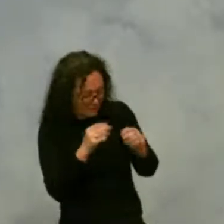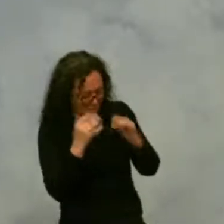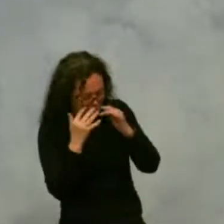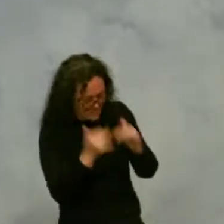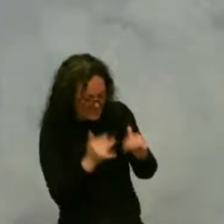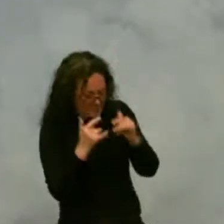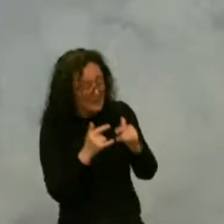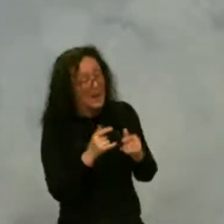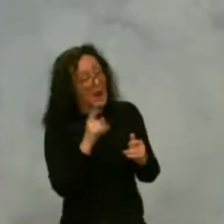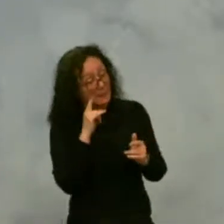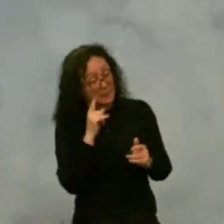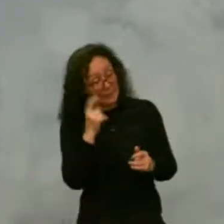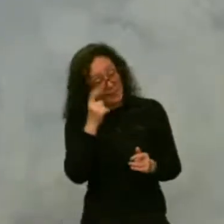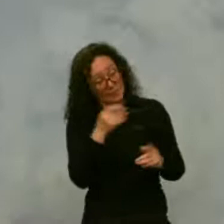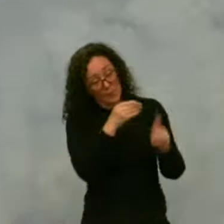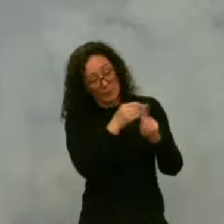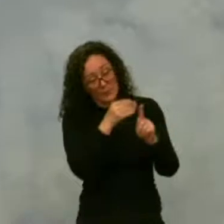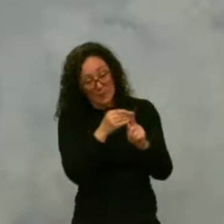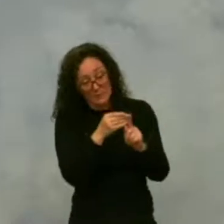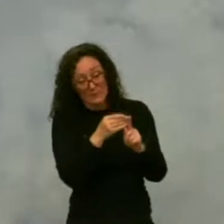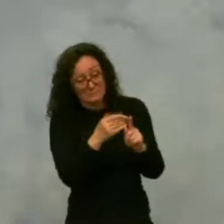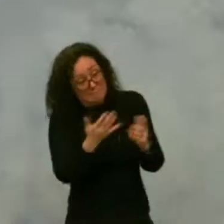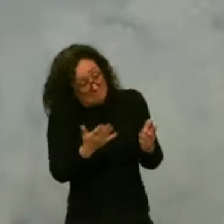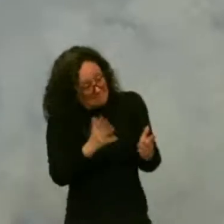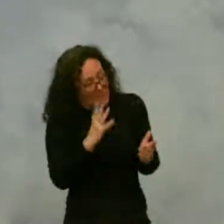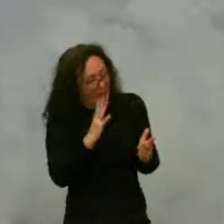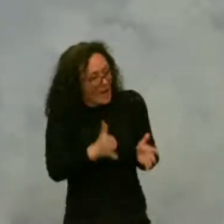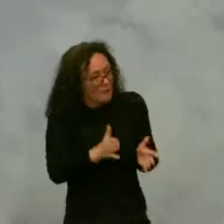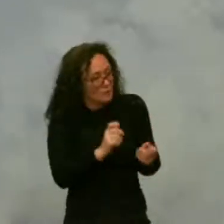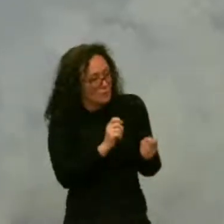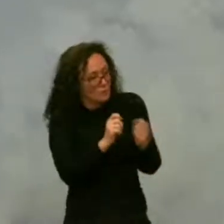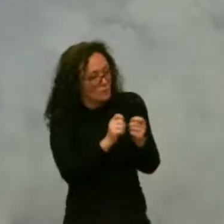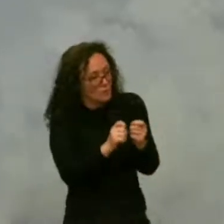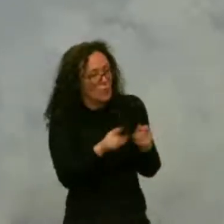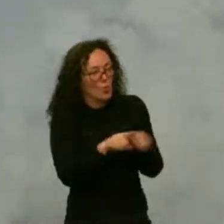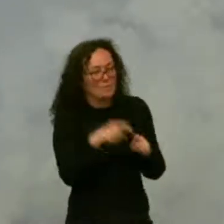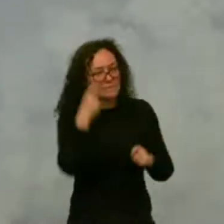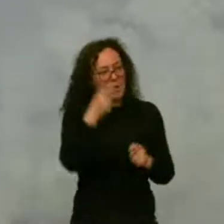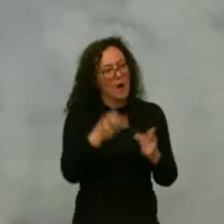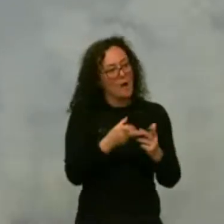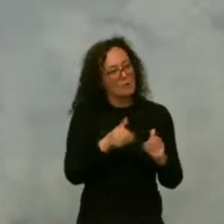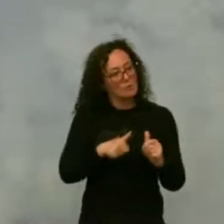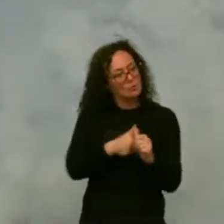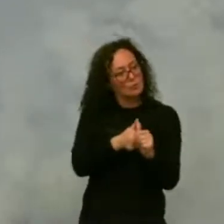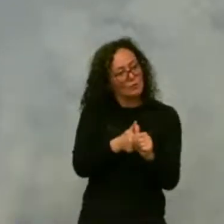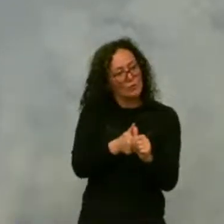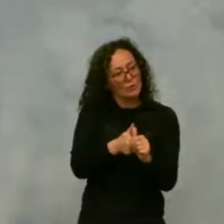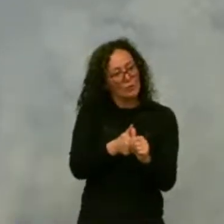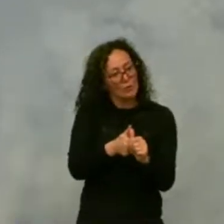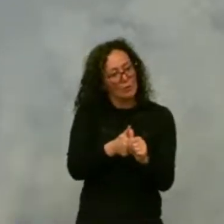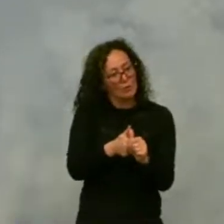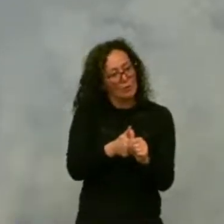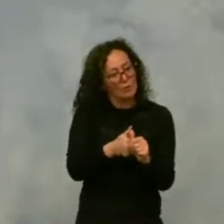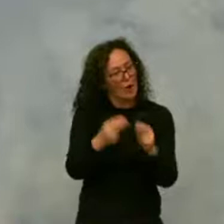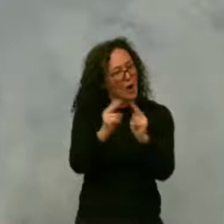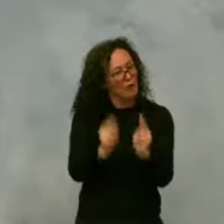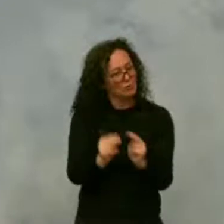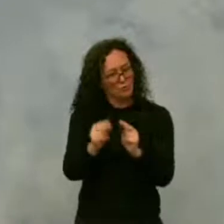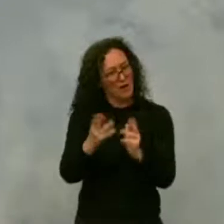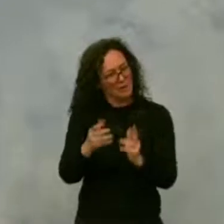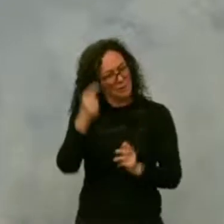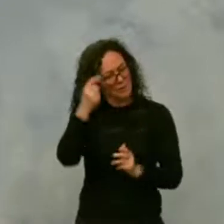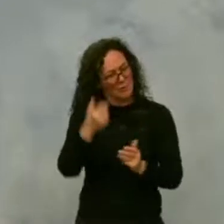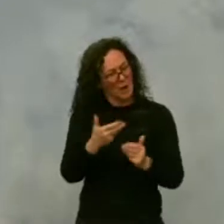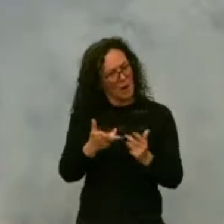as the situation unfolds, and obviously wait to see what further support for households can be provided by both governments that obviously may in